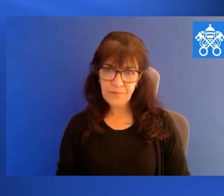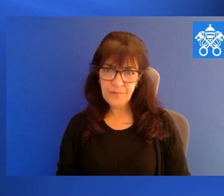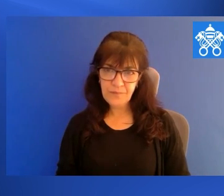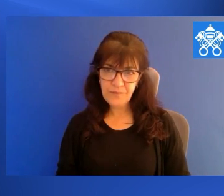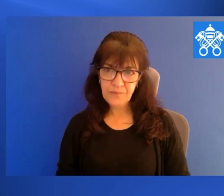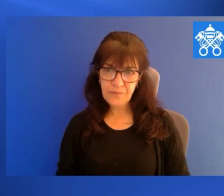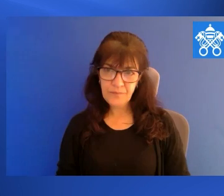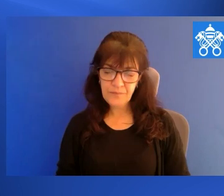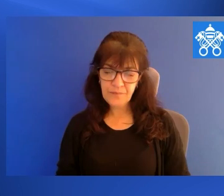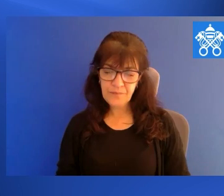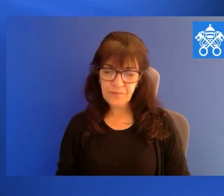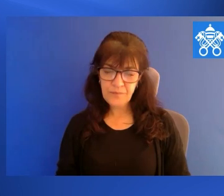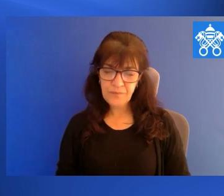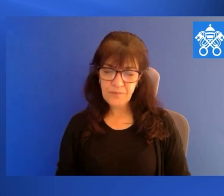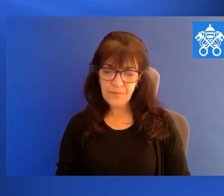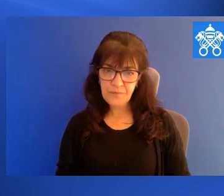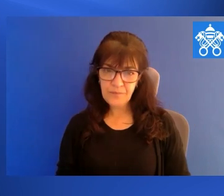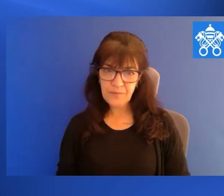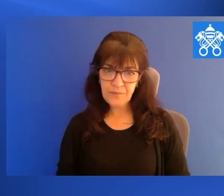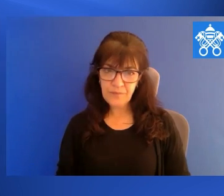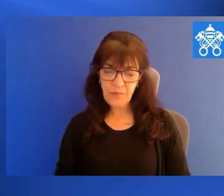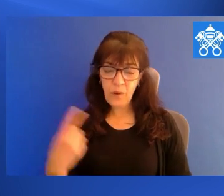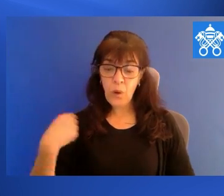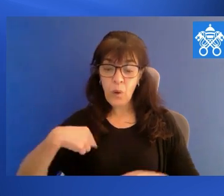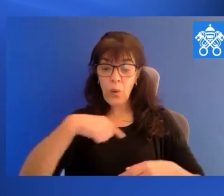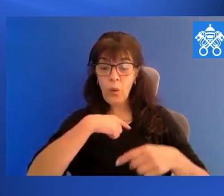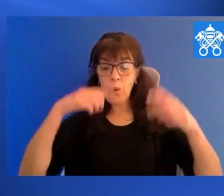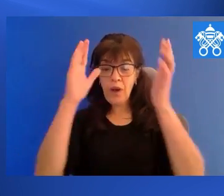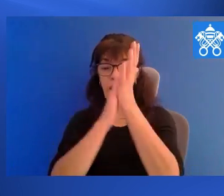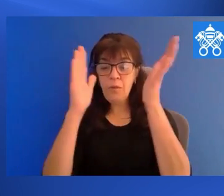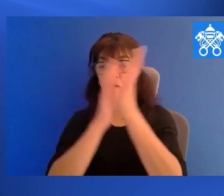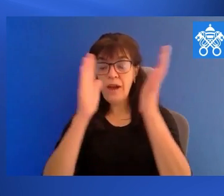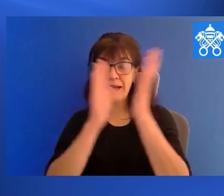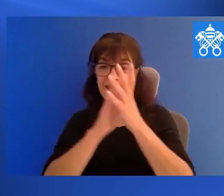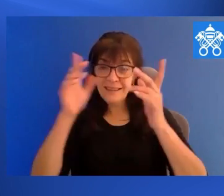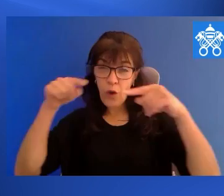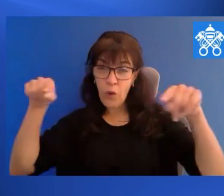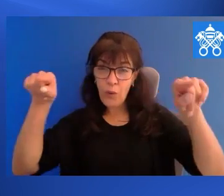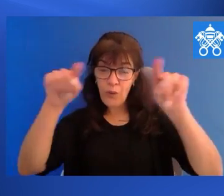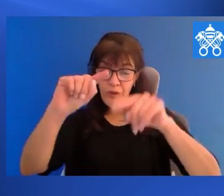Thank you.